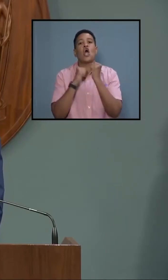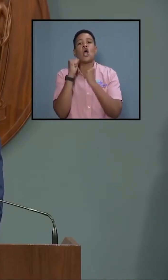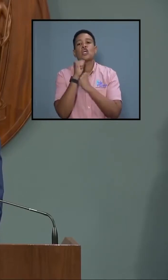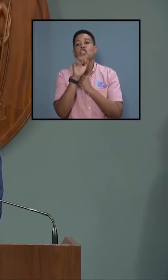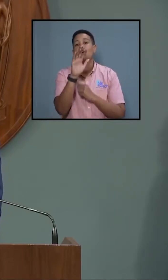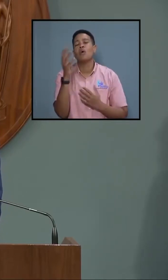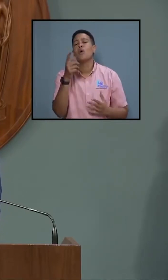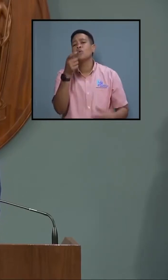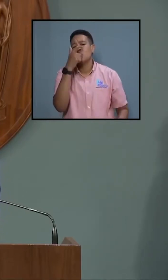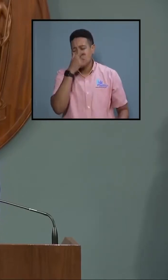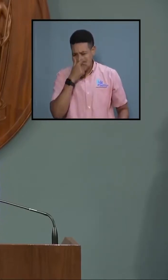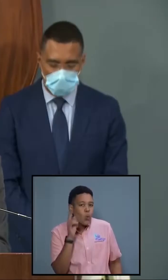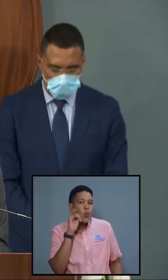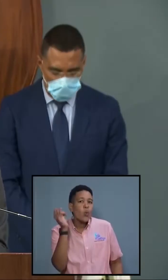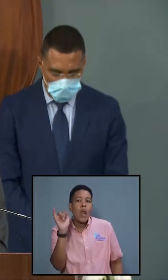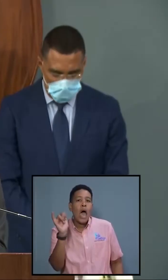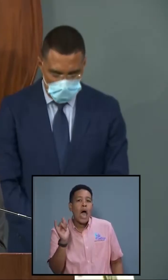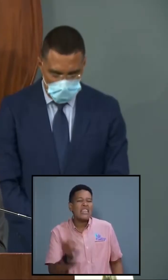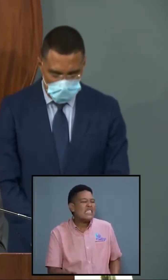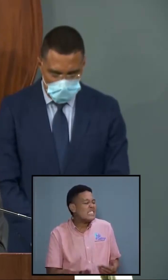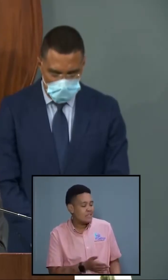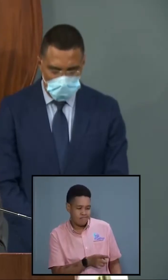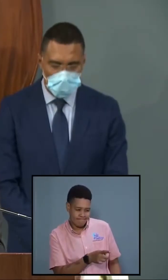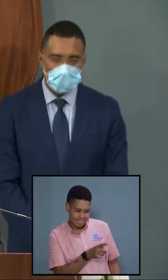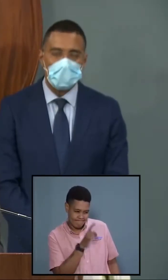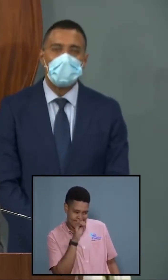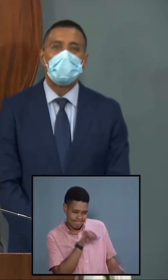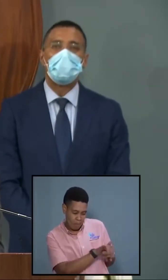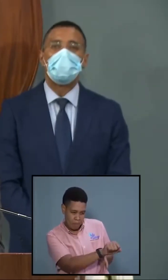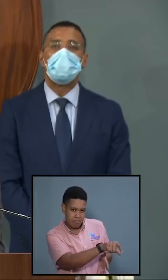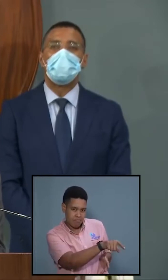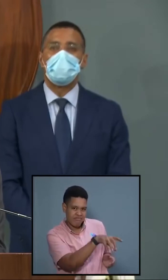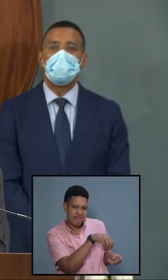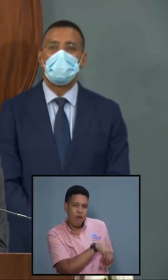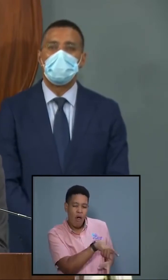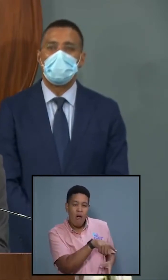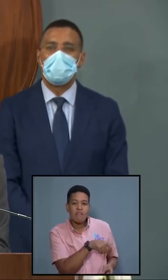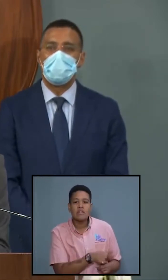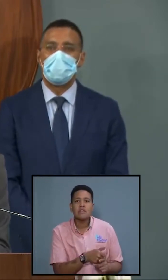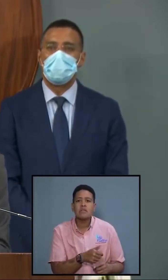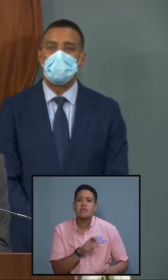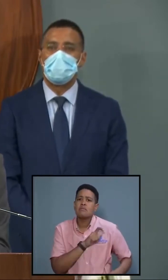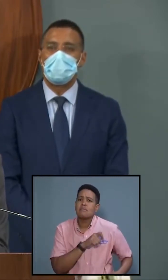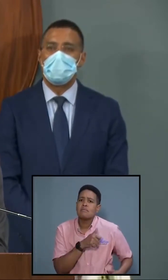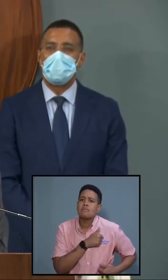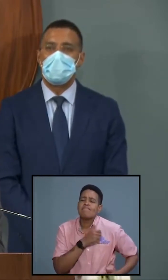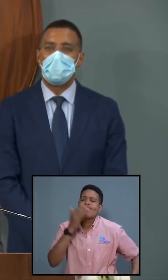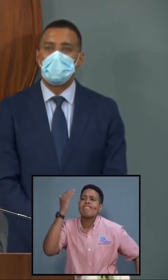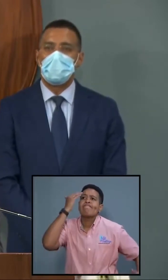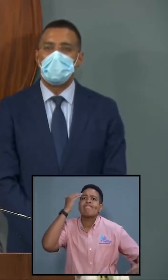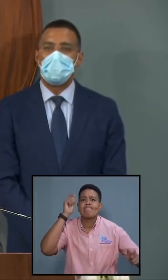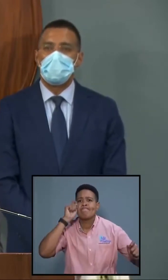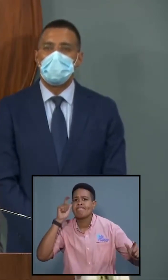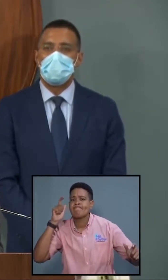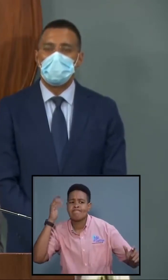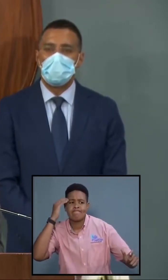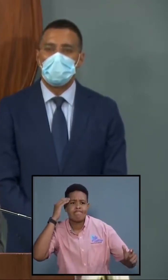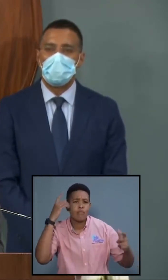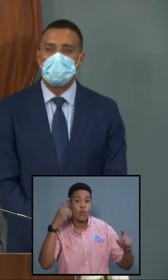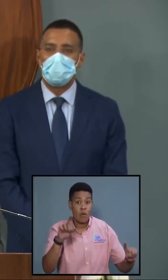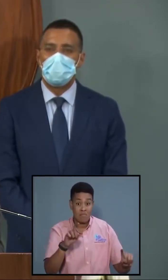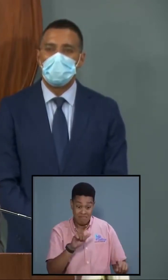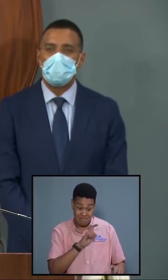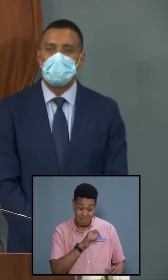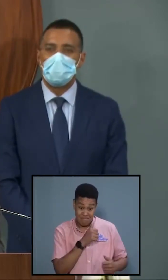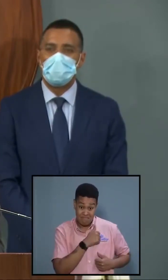compared to 2020, and an even bloodier start to this year with an average of more than four murders each day.